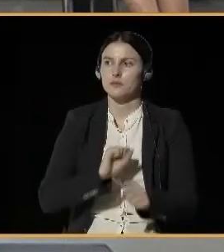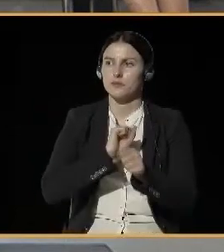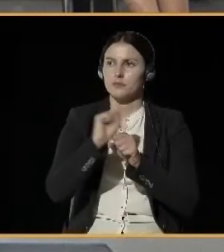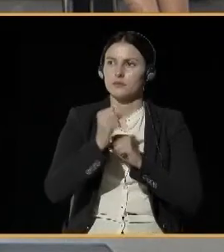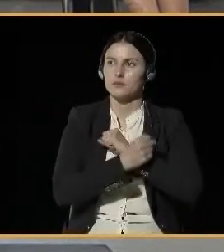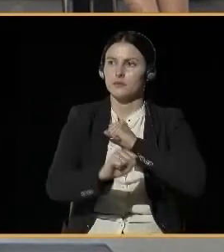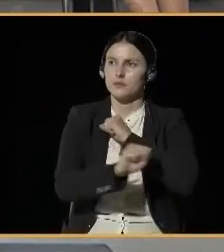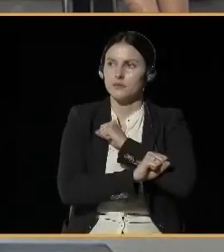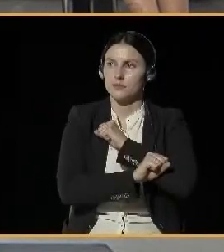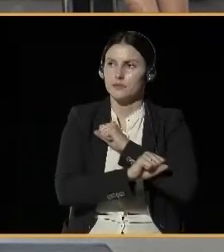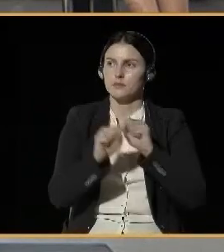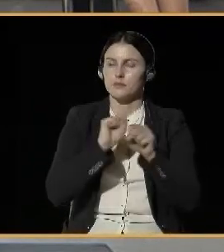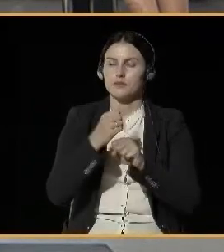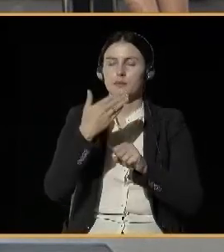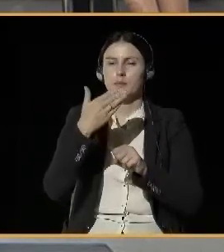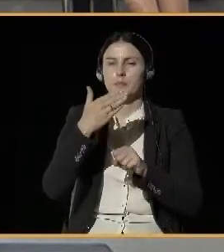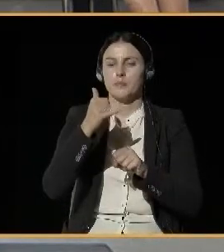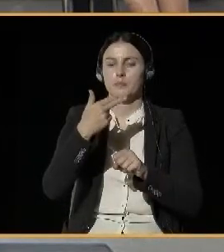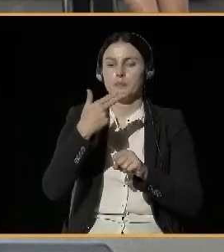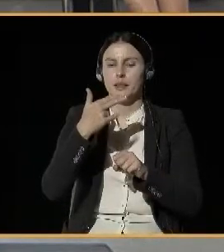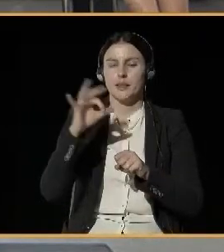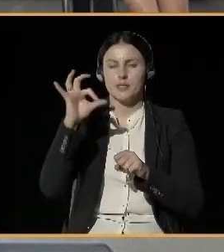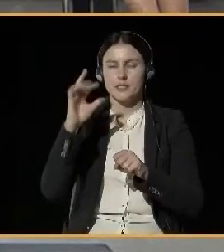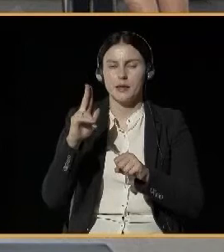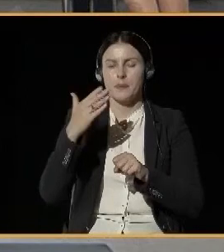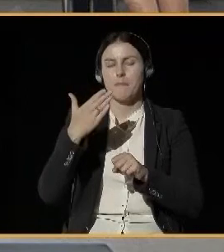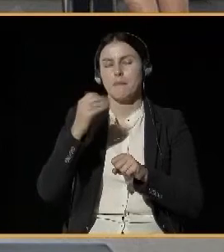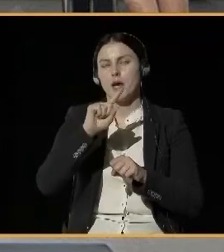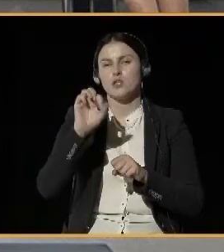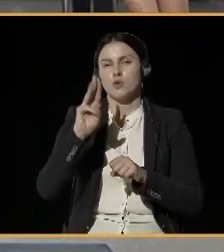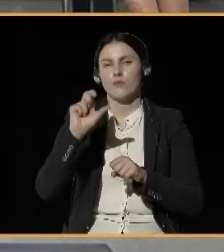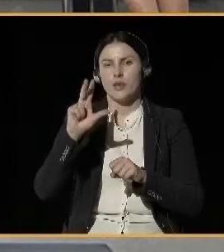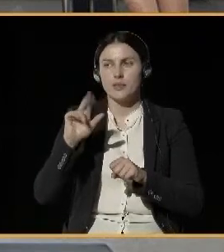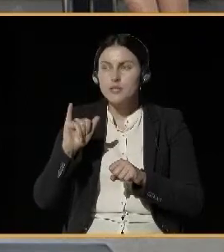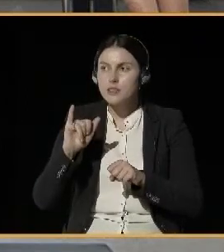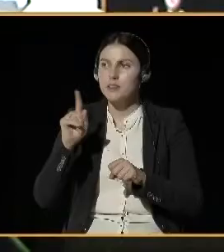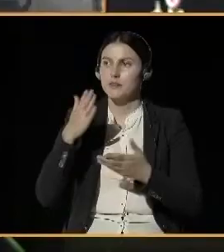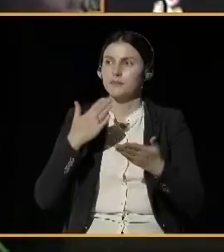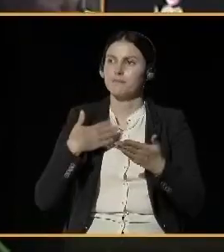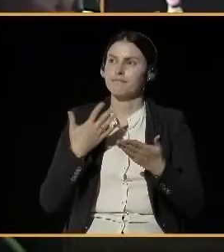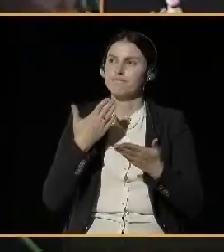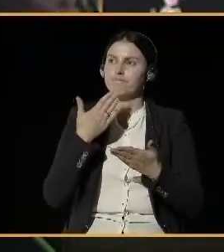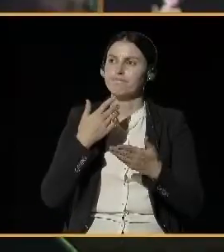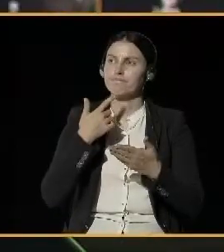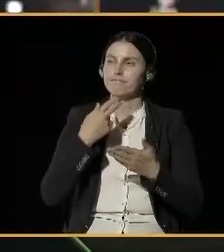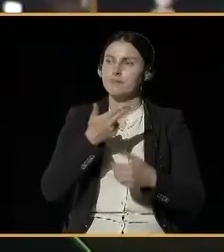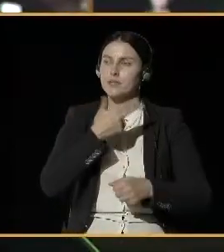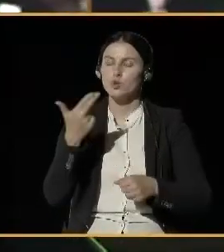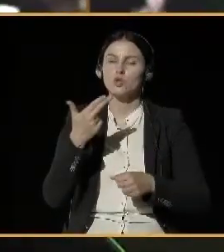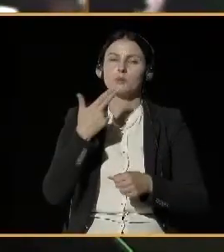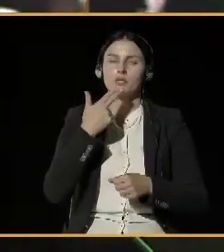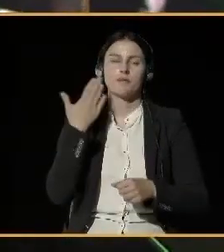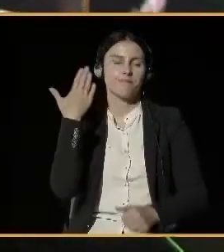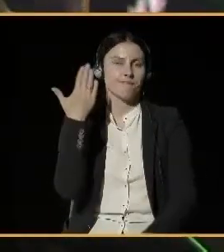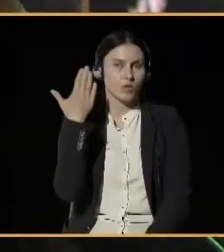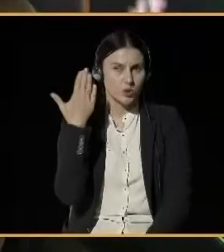Hello, good afternoon. I'm Vice Mayor of the town of Minsk Mazowiecki. Thank you for the statements. My